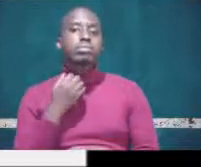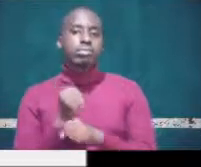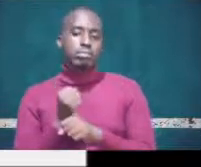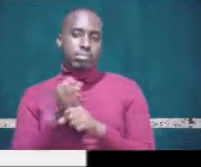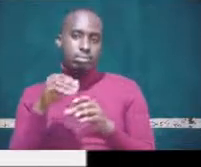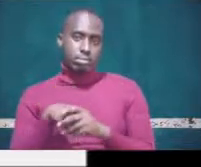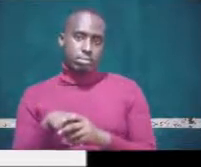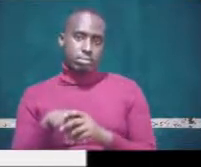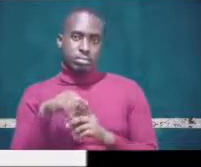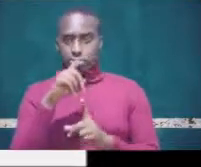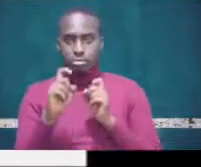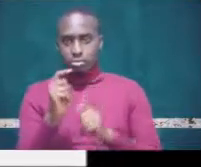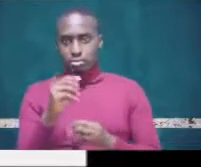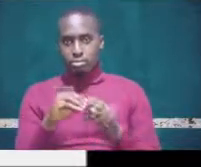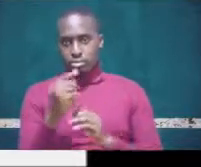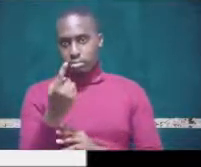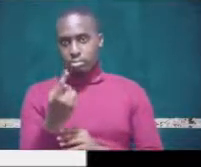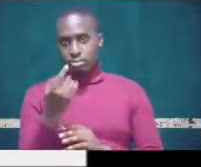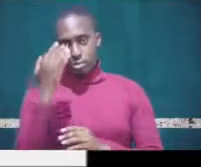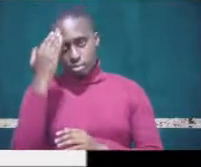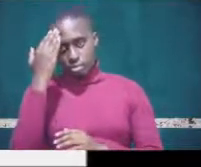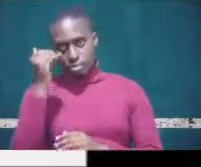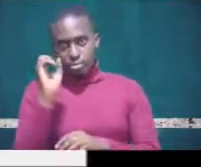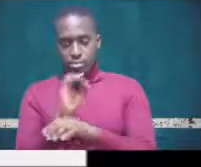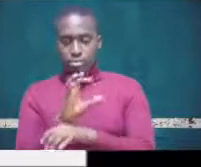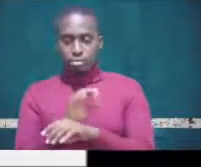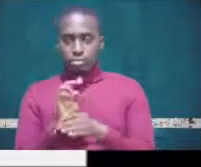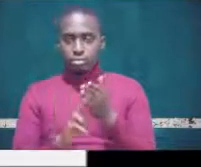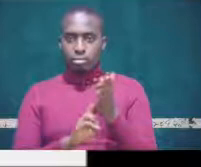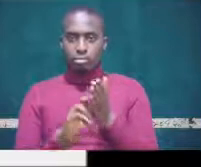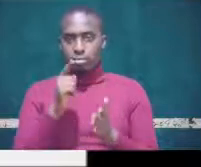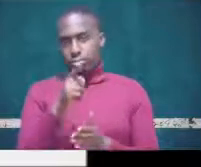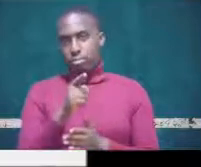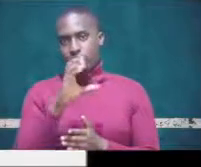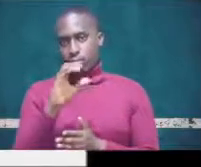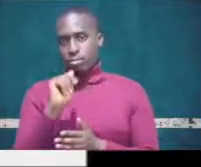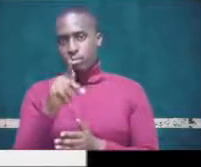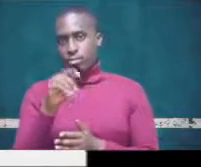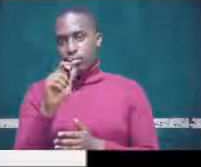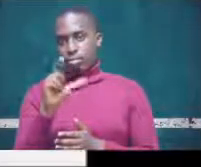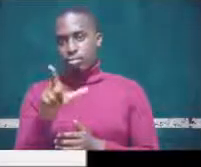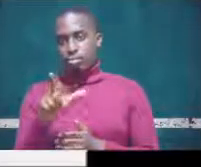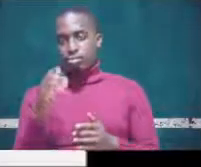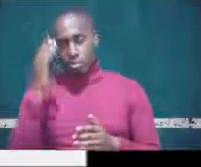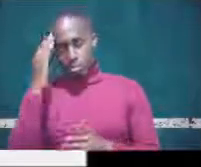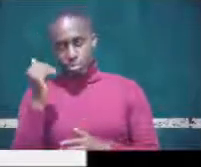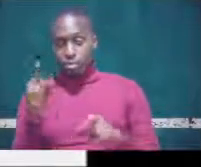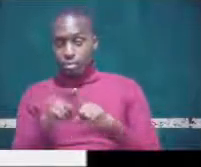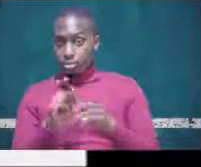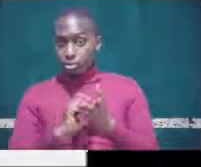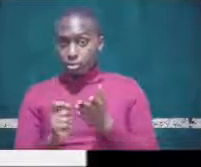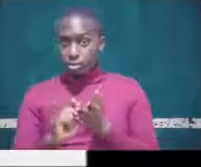out. Question 1, why would you advise an entrepreneur to use capital-intensive technology? Question 2, as you